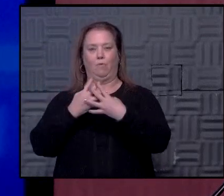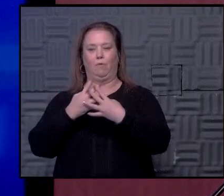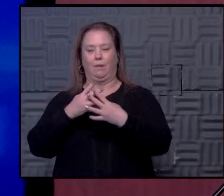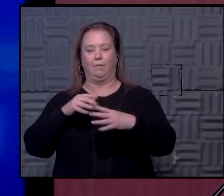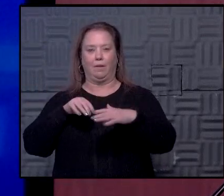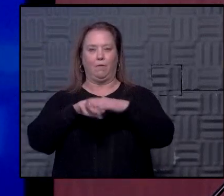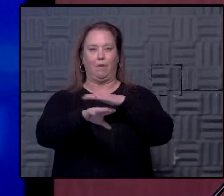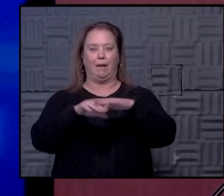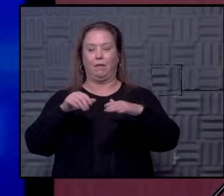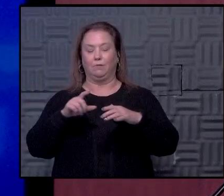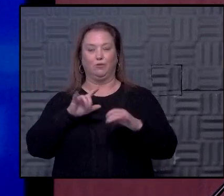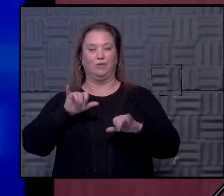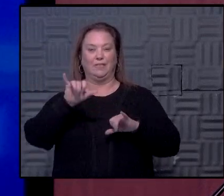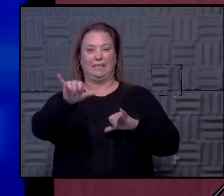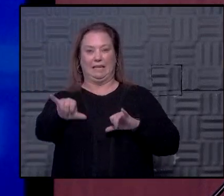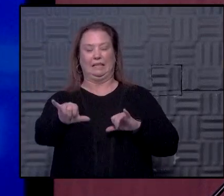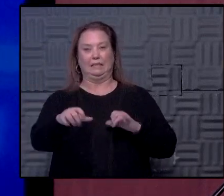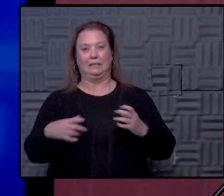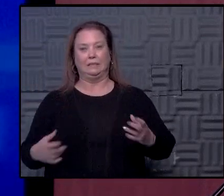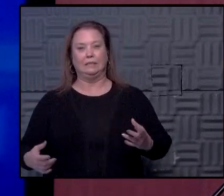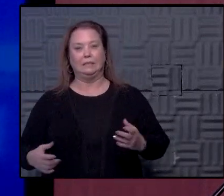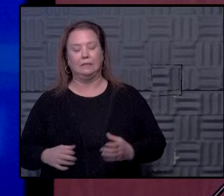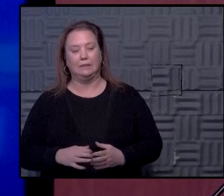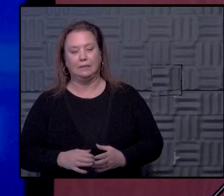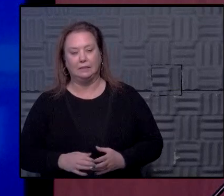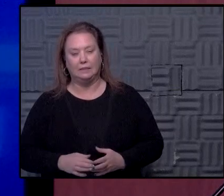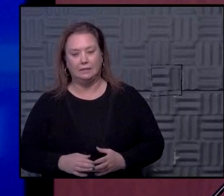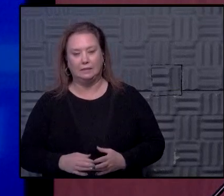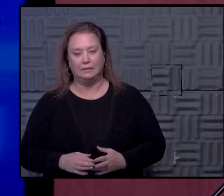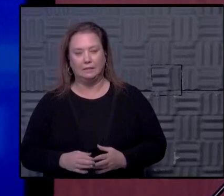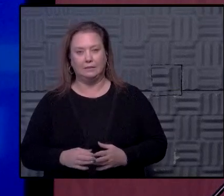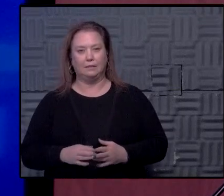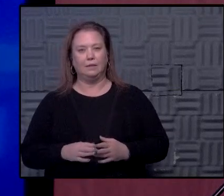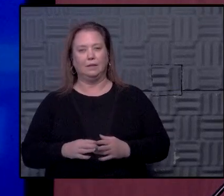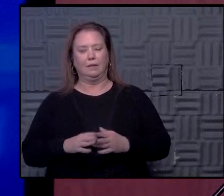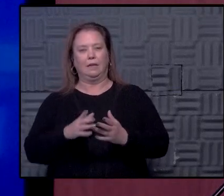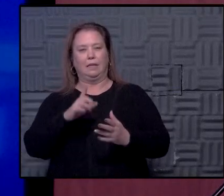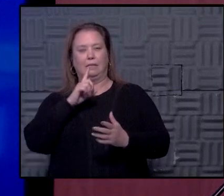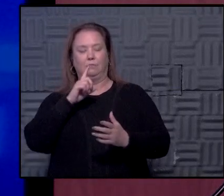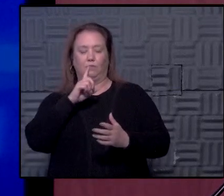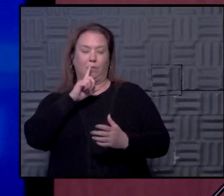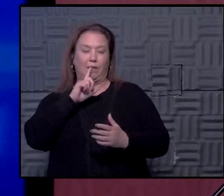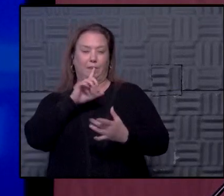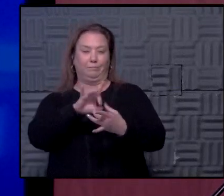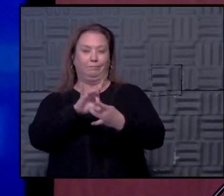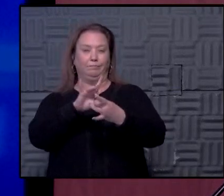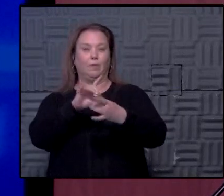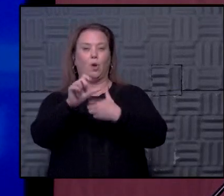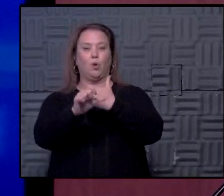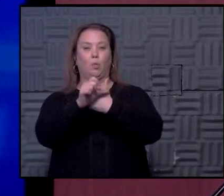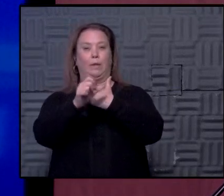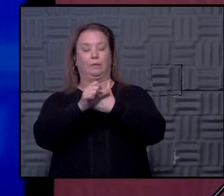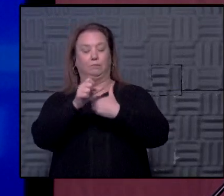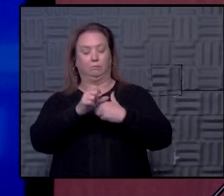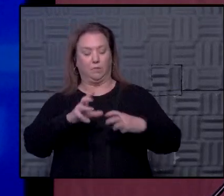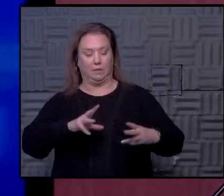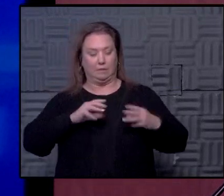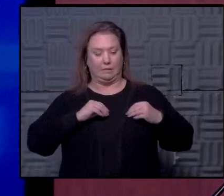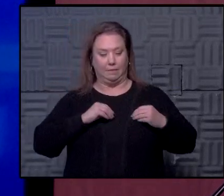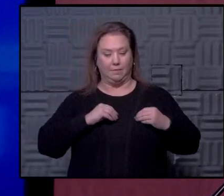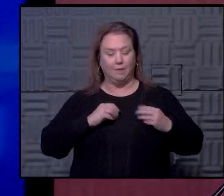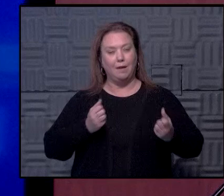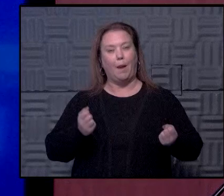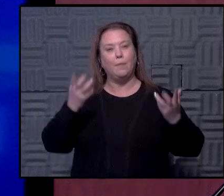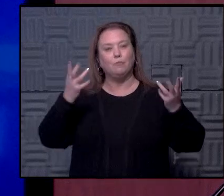go back. But she just stays there. And I think it's all about relative risk and how much you're willing to tolerate. And you do the very best